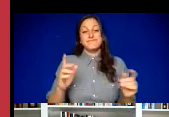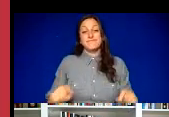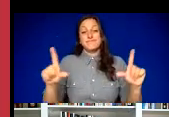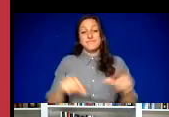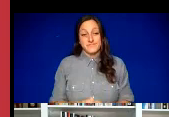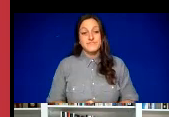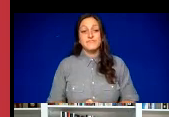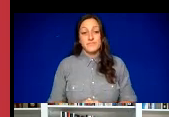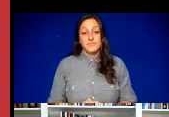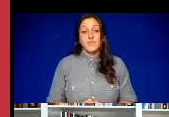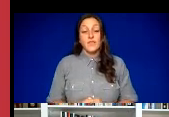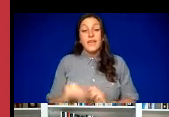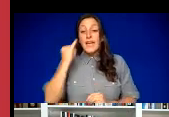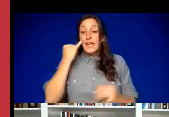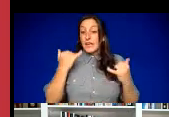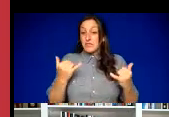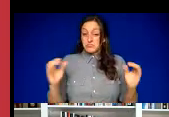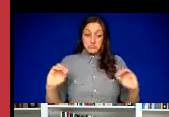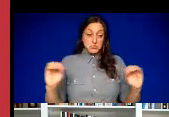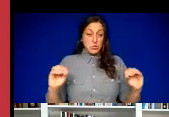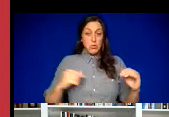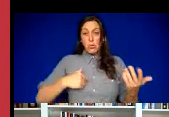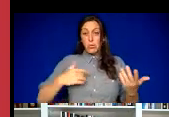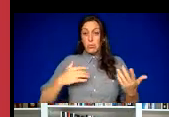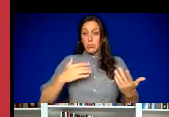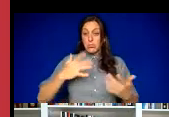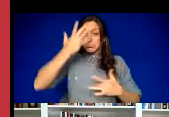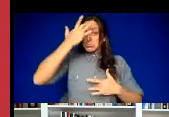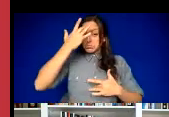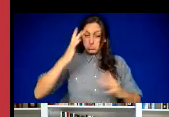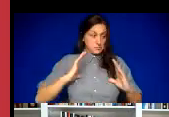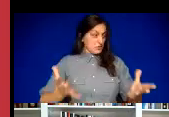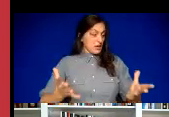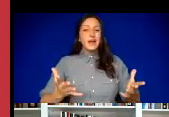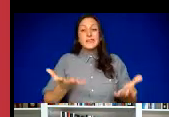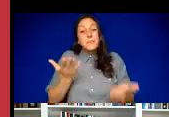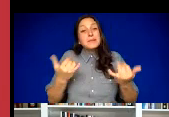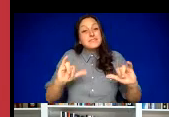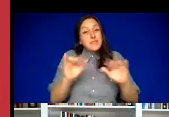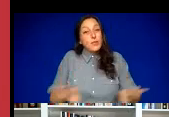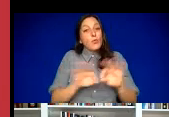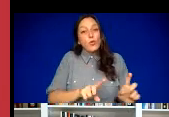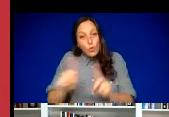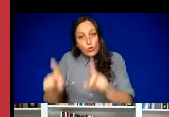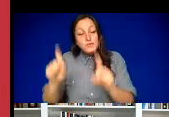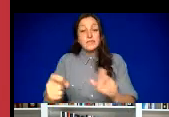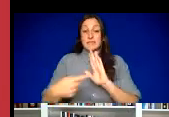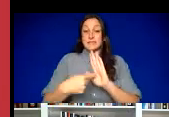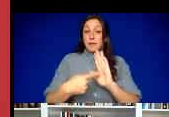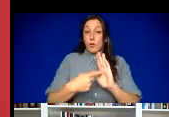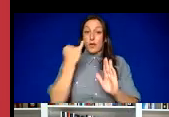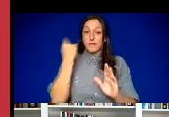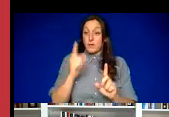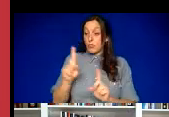If you don't have symptoms, it may still be important for you to go get tested. So if you have been exposed to somebody